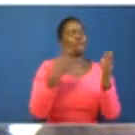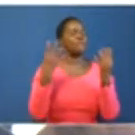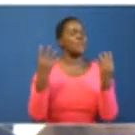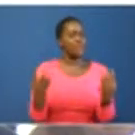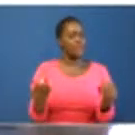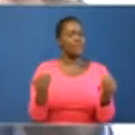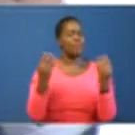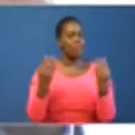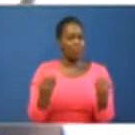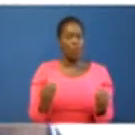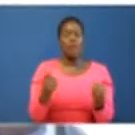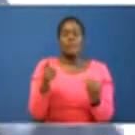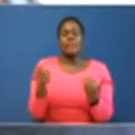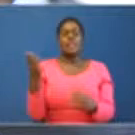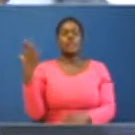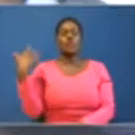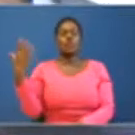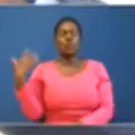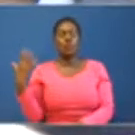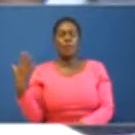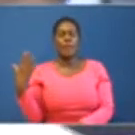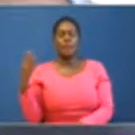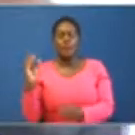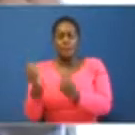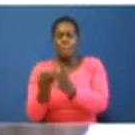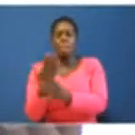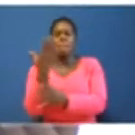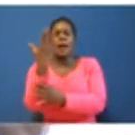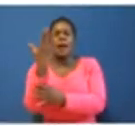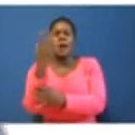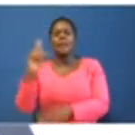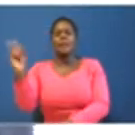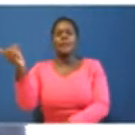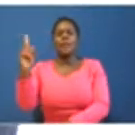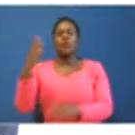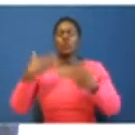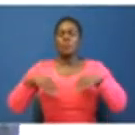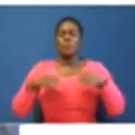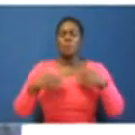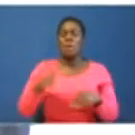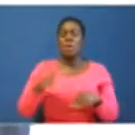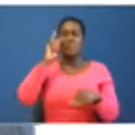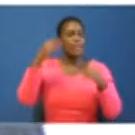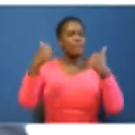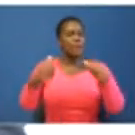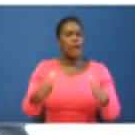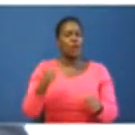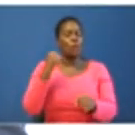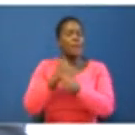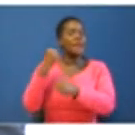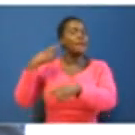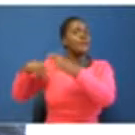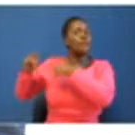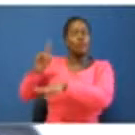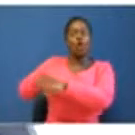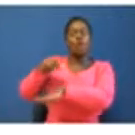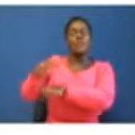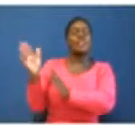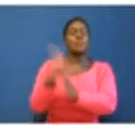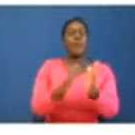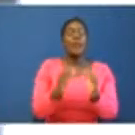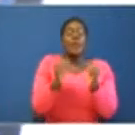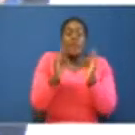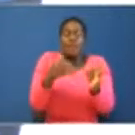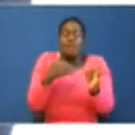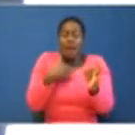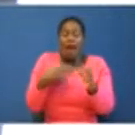simple this is a document that was produced by nairobians i have not seen the reference to this plan if